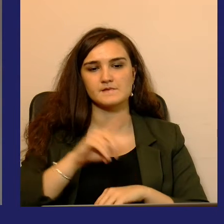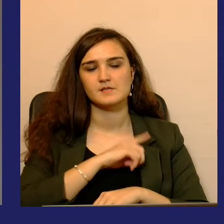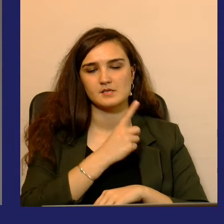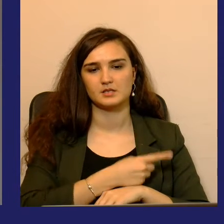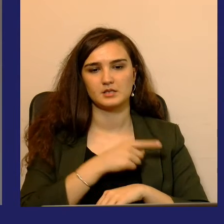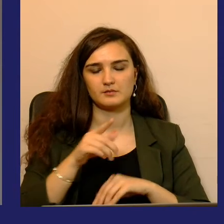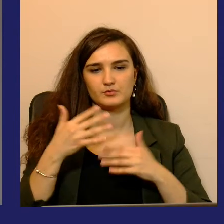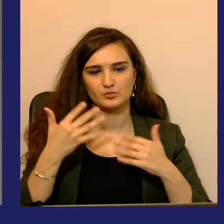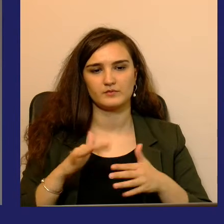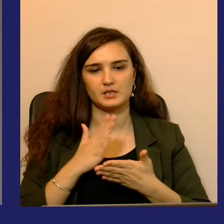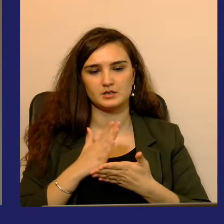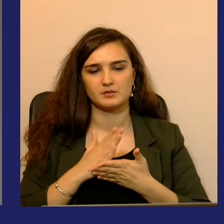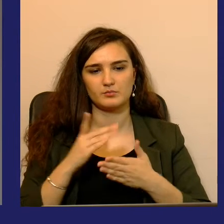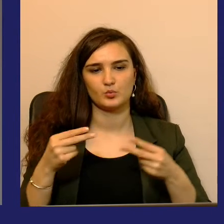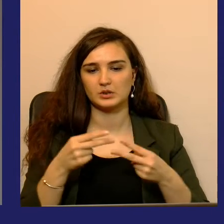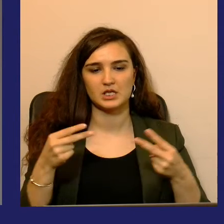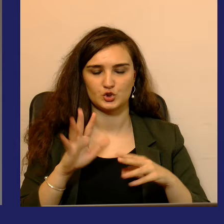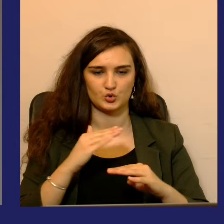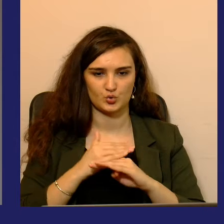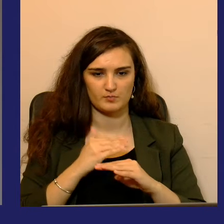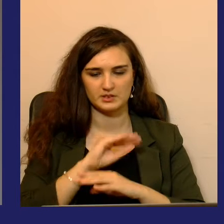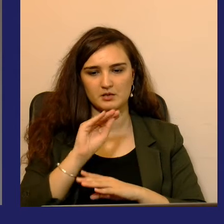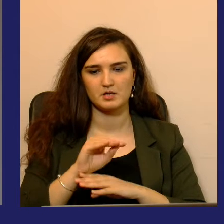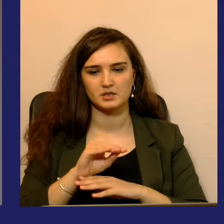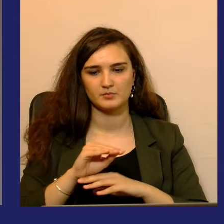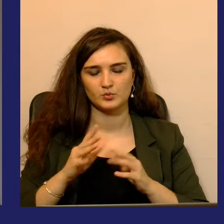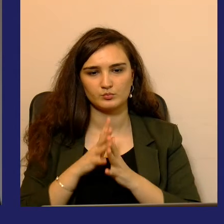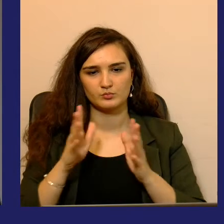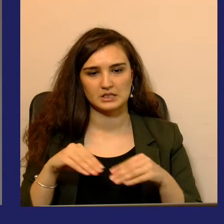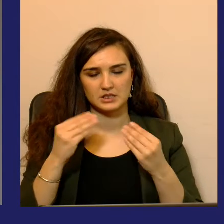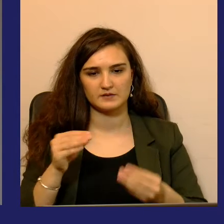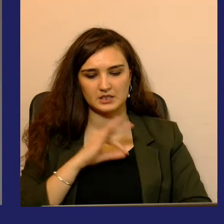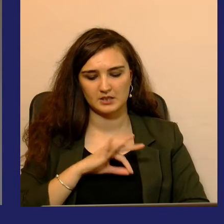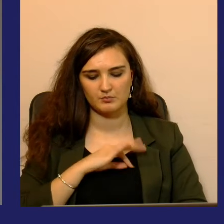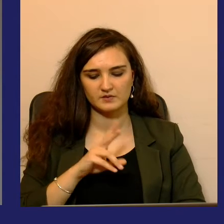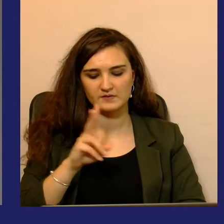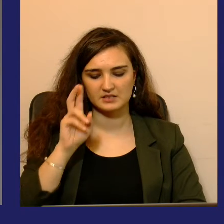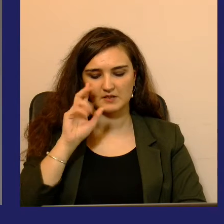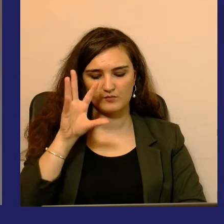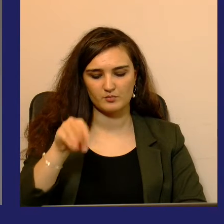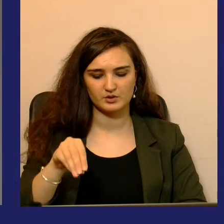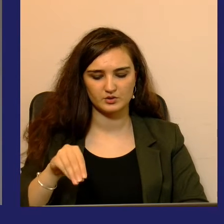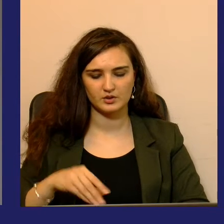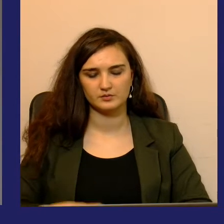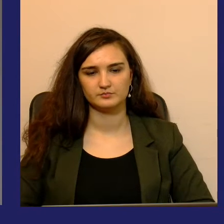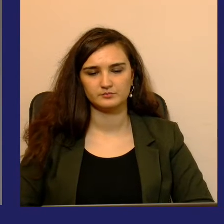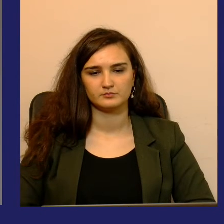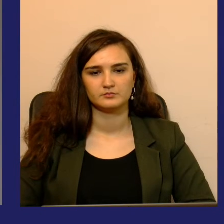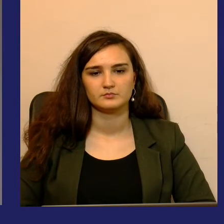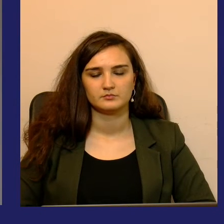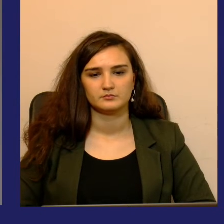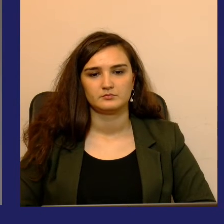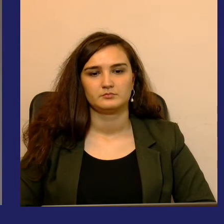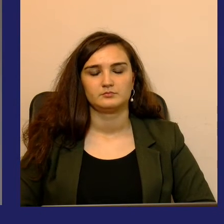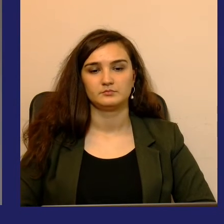to government candidates or incumbents. But the other thing that's interesting, I think, is it generally compromises the integrity